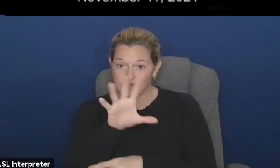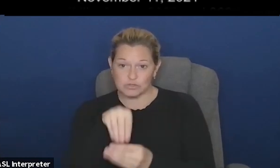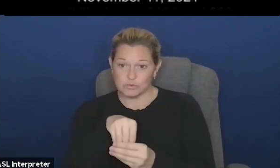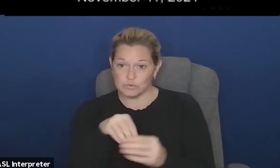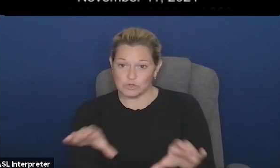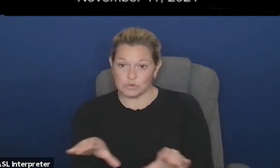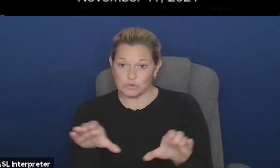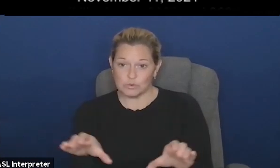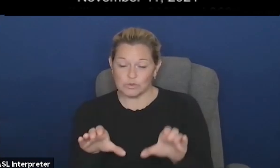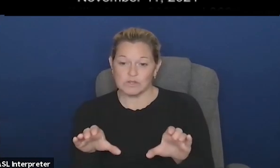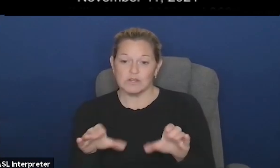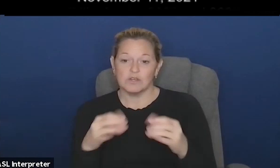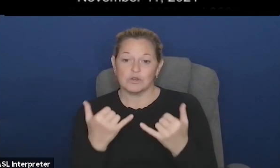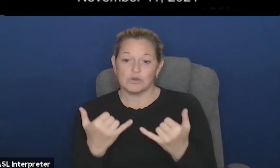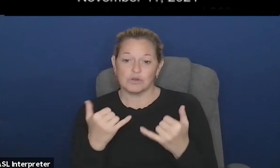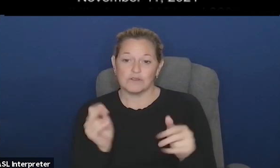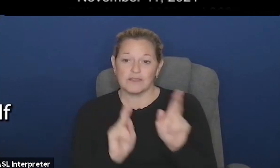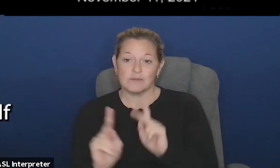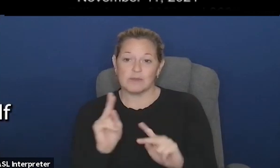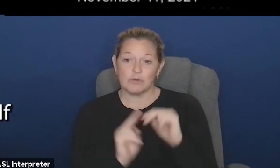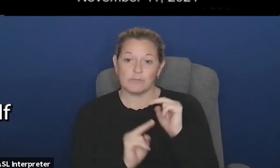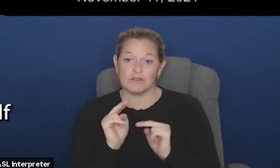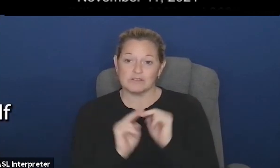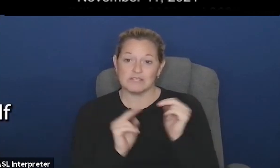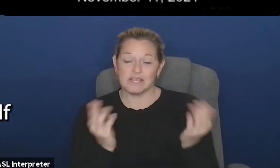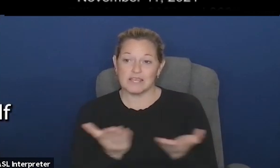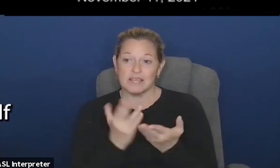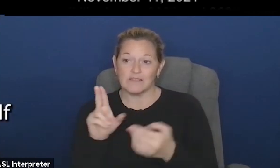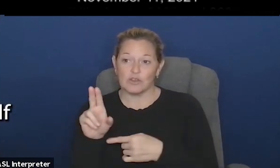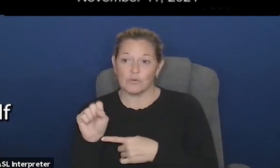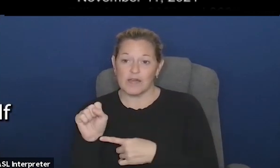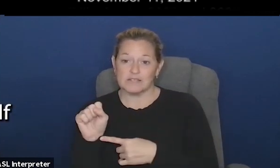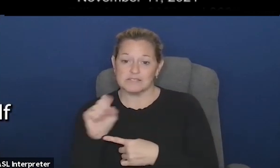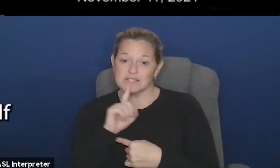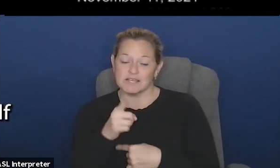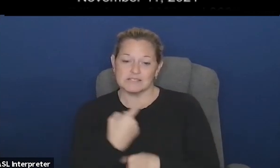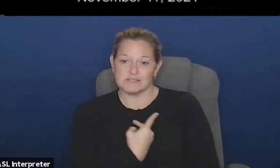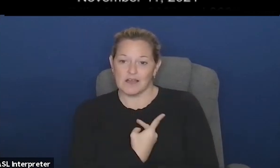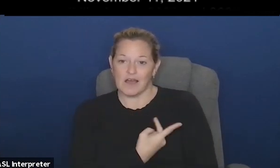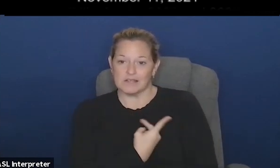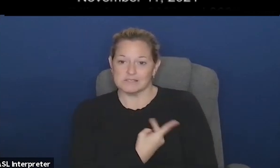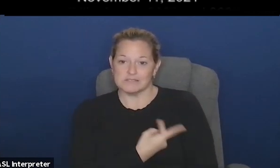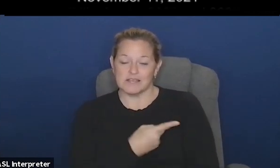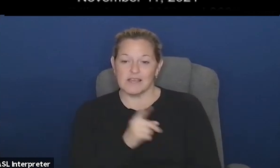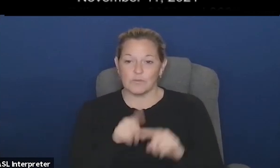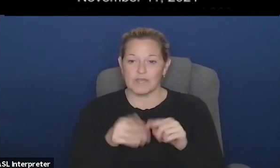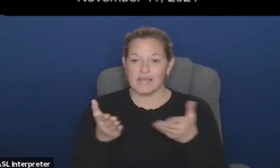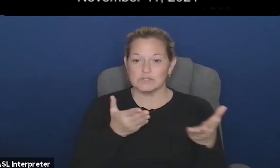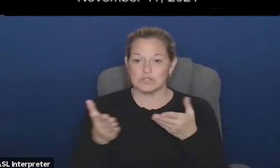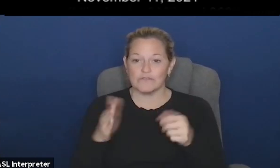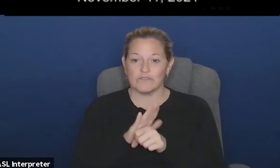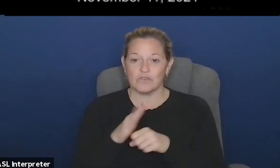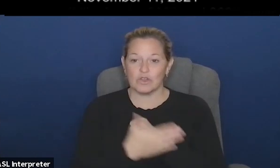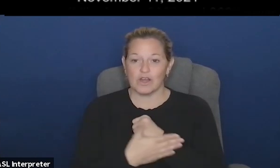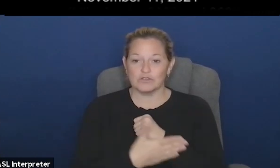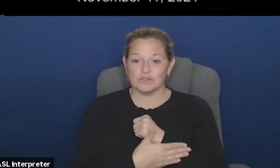We currently, the people who are building it in the US are mainly Allyson and myself, and we can't obviously service an entire country. And so if you